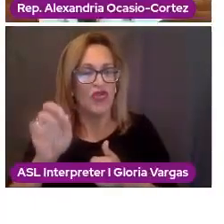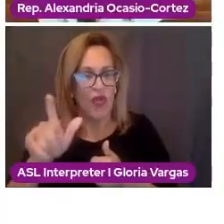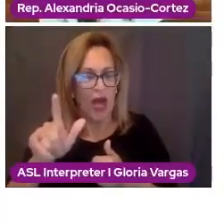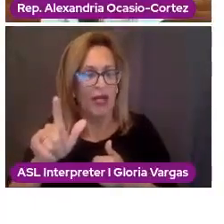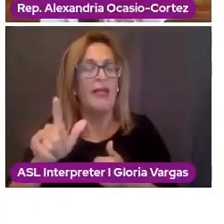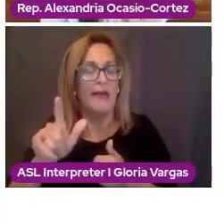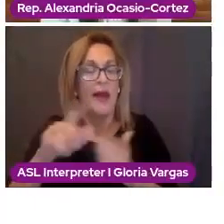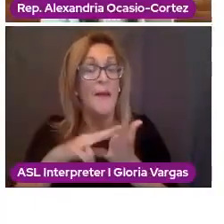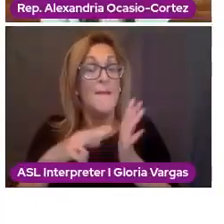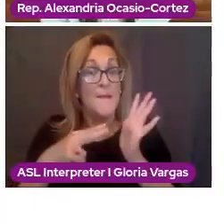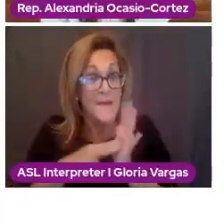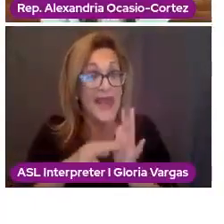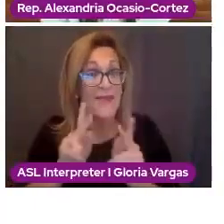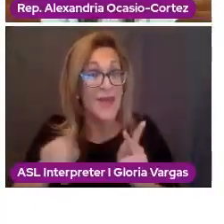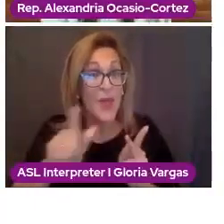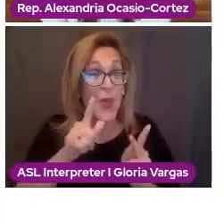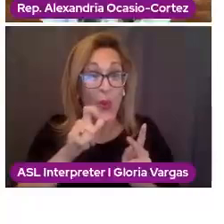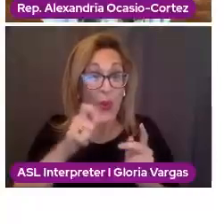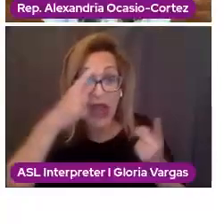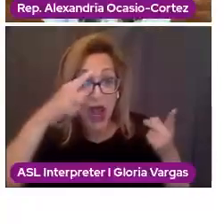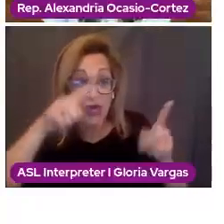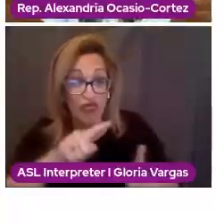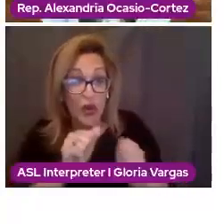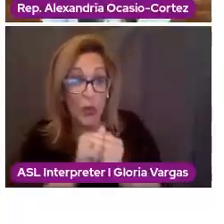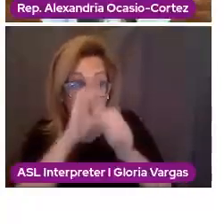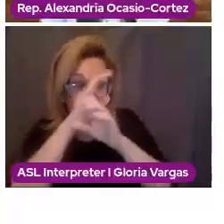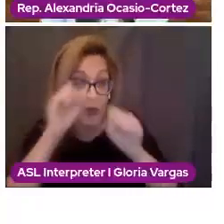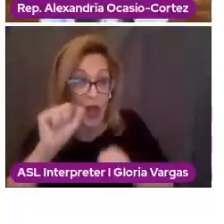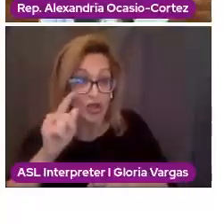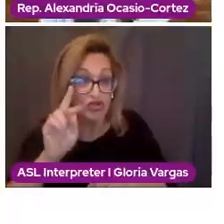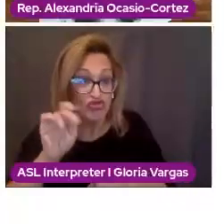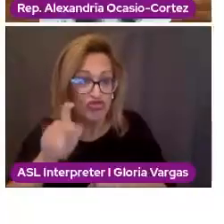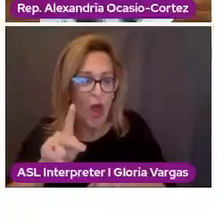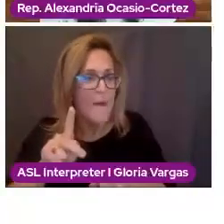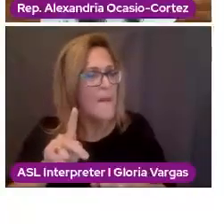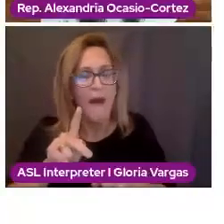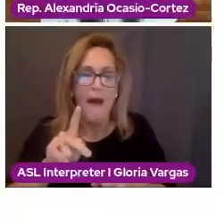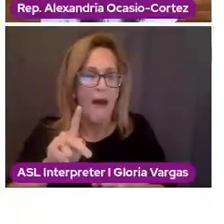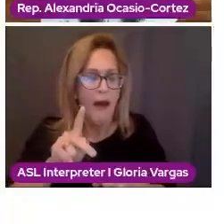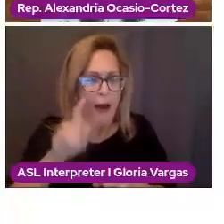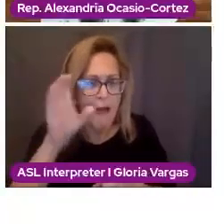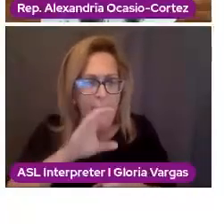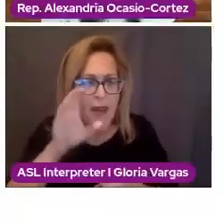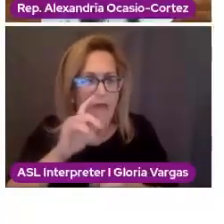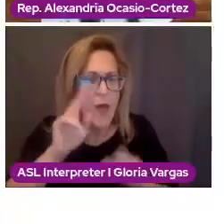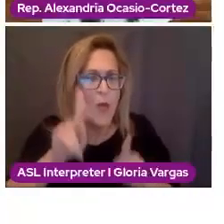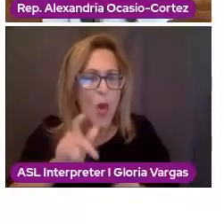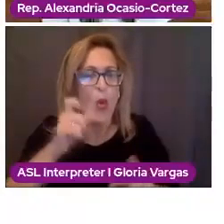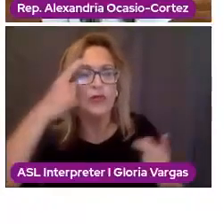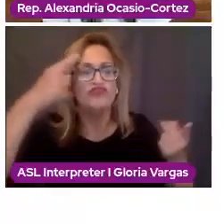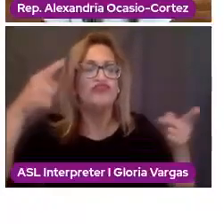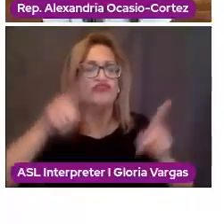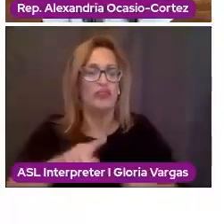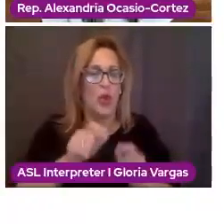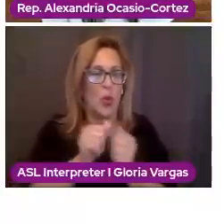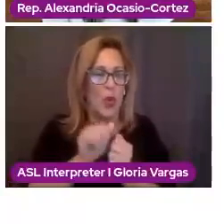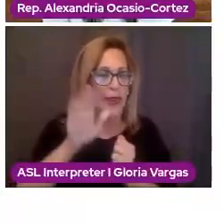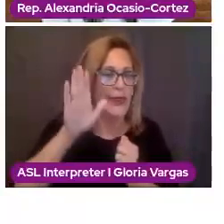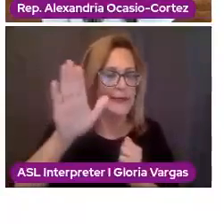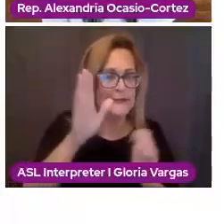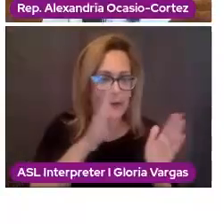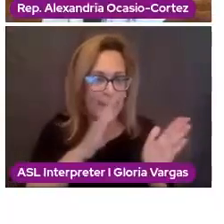in illegal activity until he found someone that was willing to do so. And we became very, very, very close to